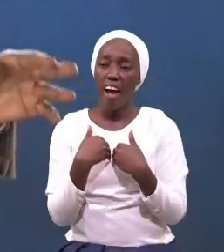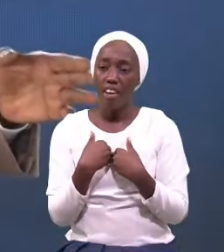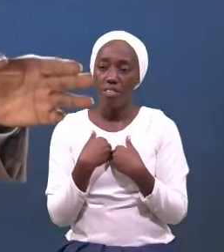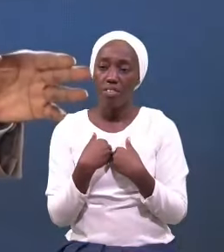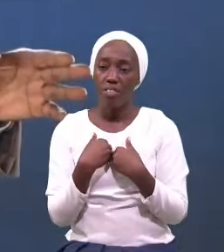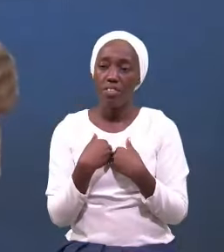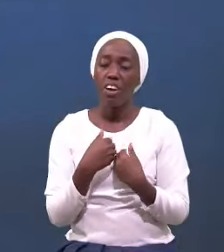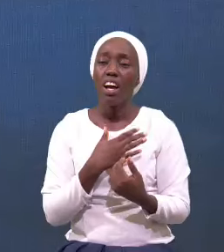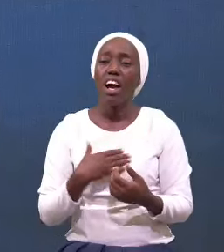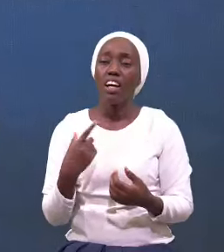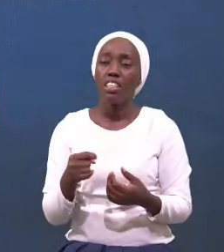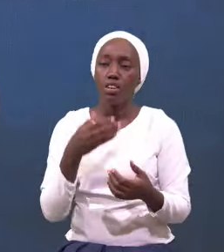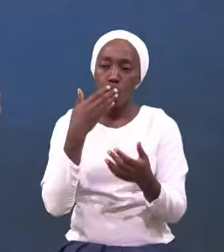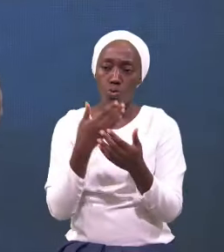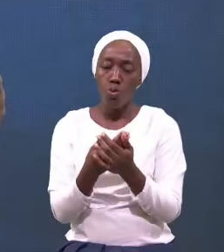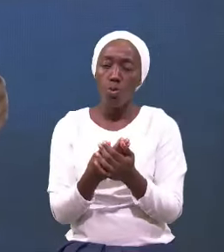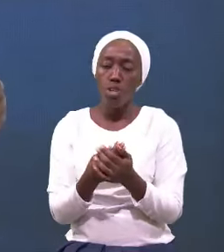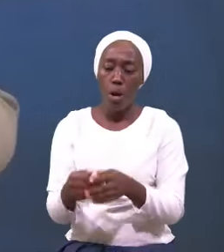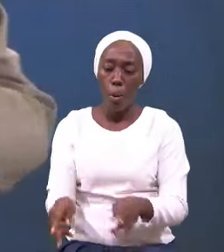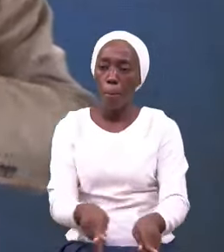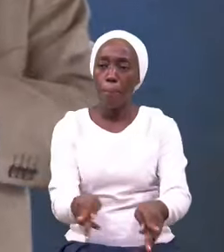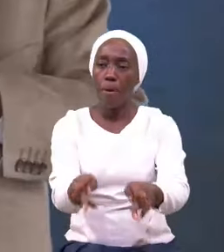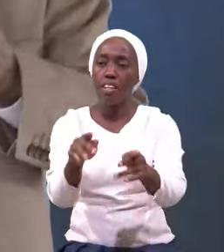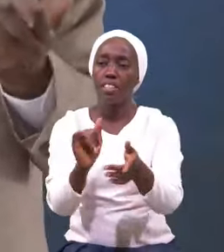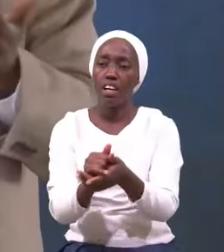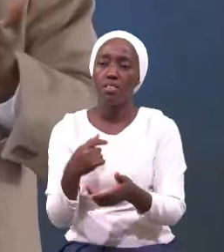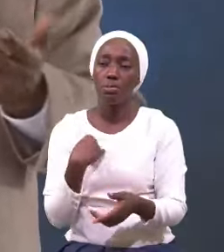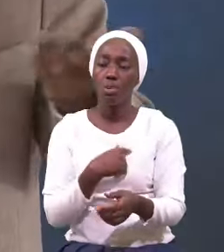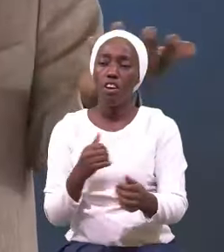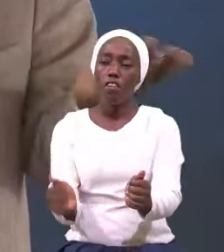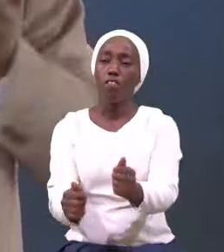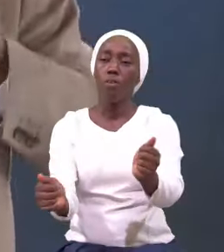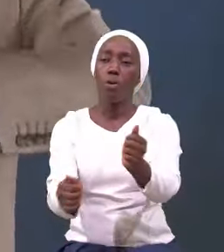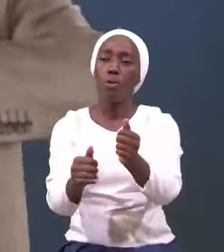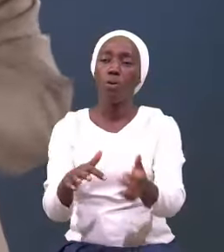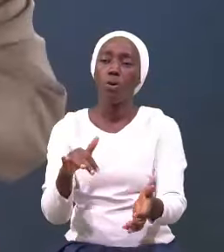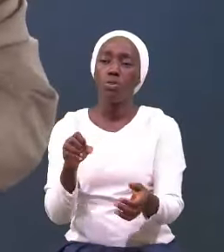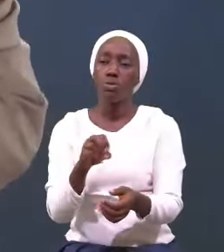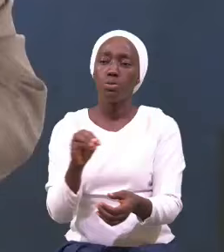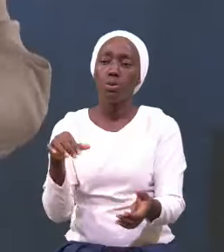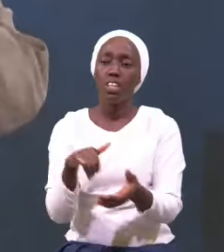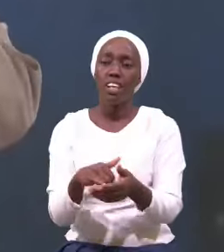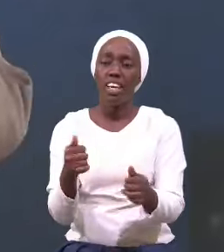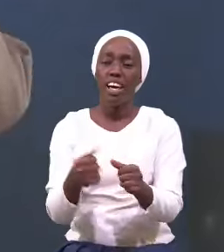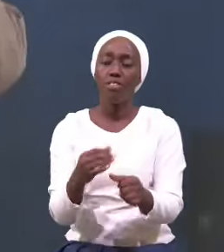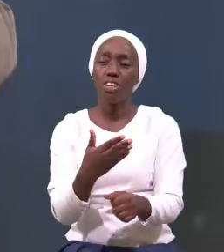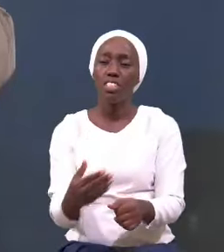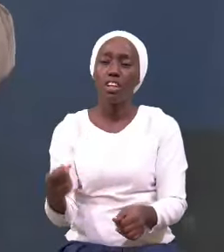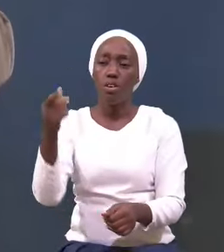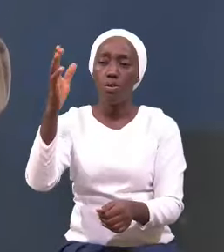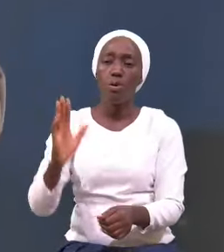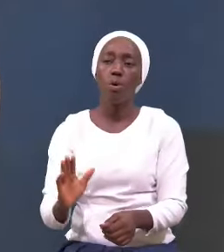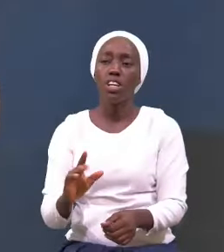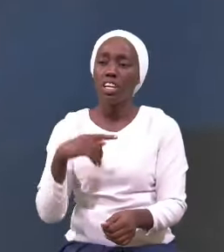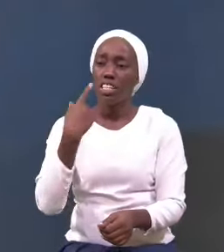And the good path that we follow. So that everything God says you